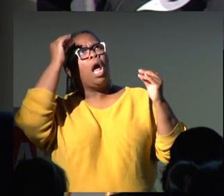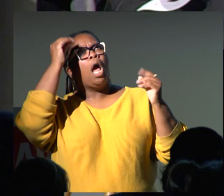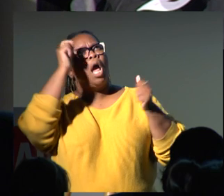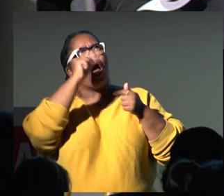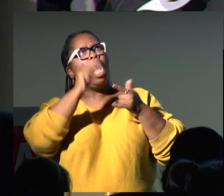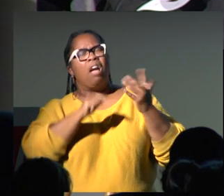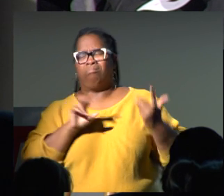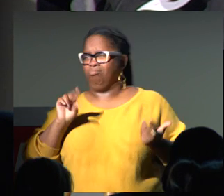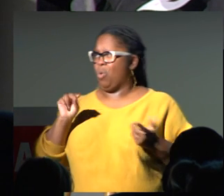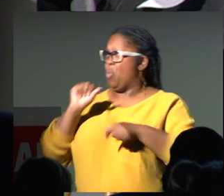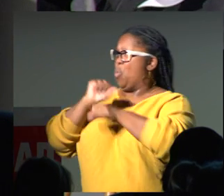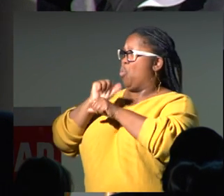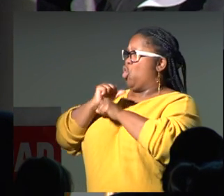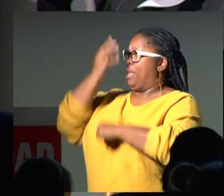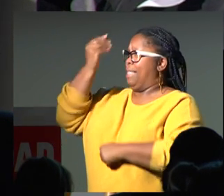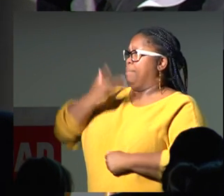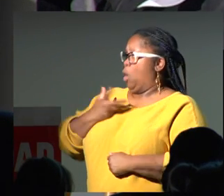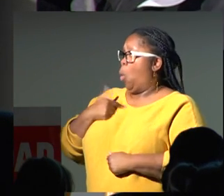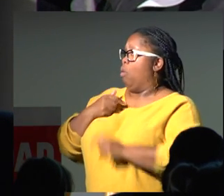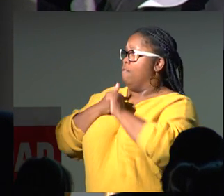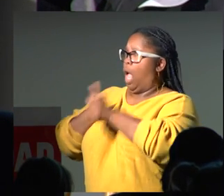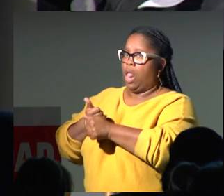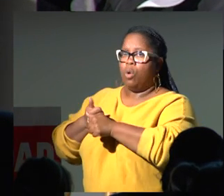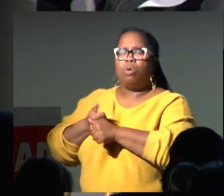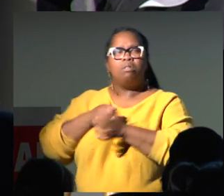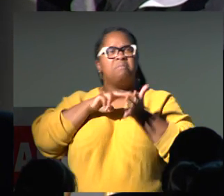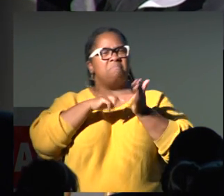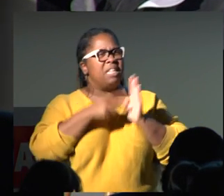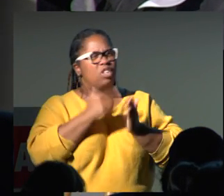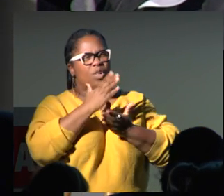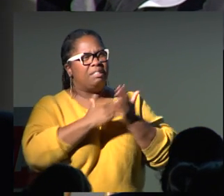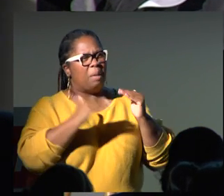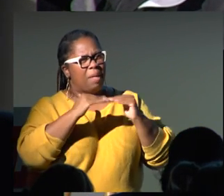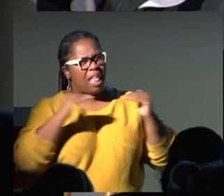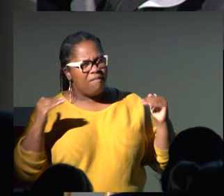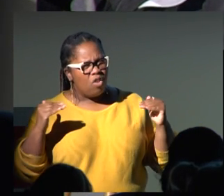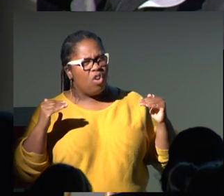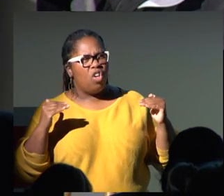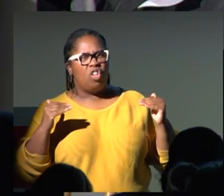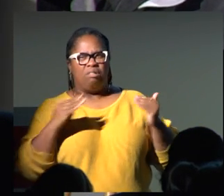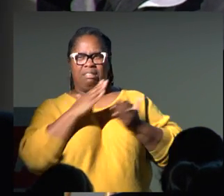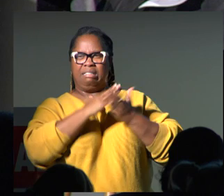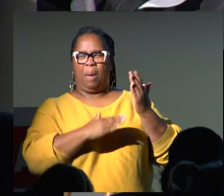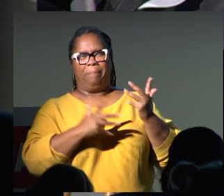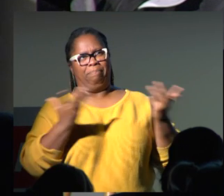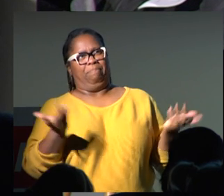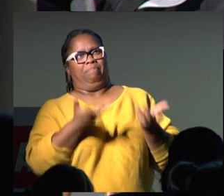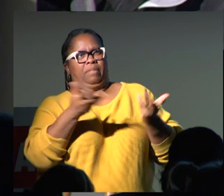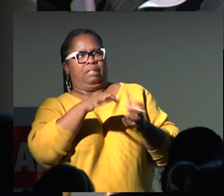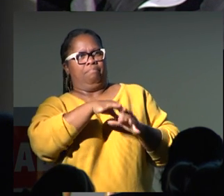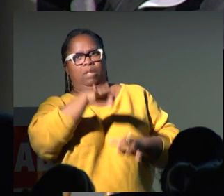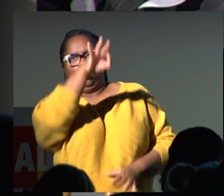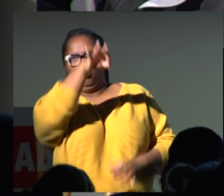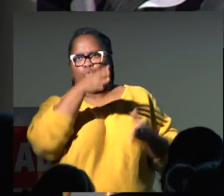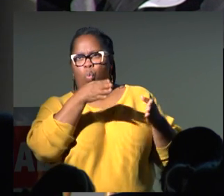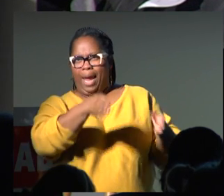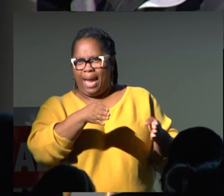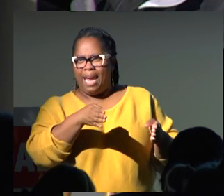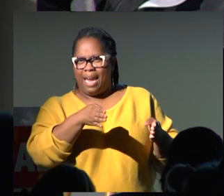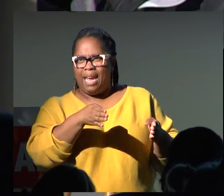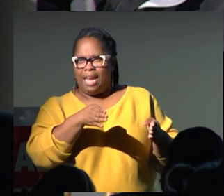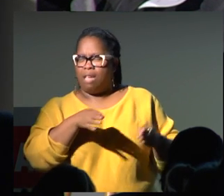tells me what it is. But so that means that on some level, on something, in some sort of spiritual way, right?